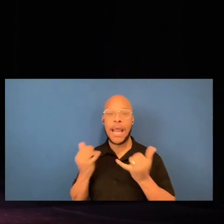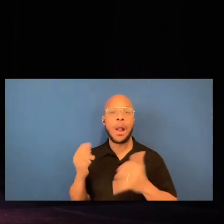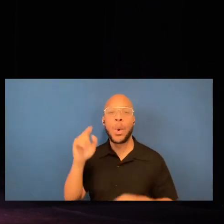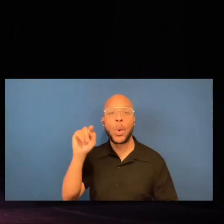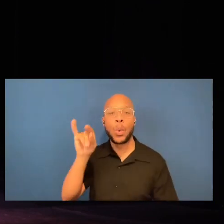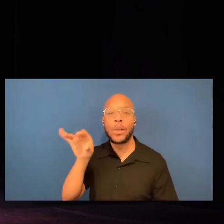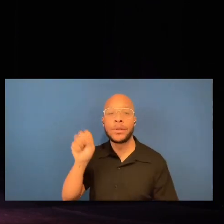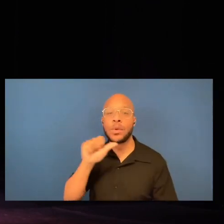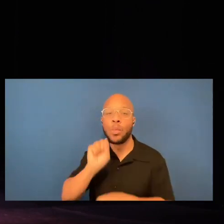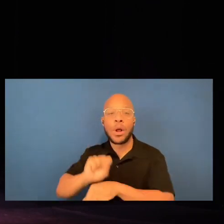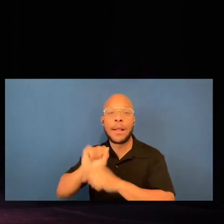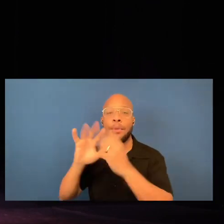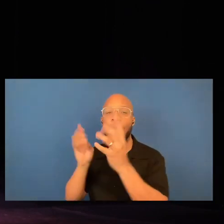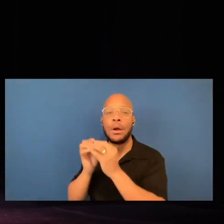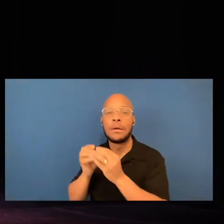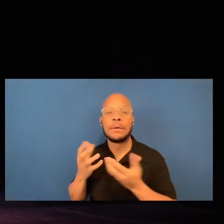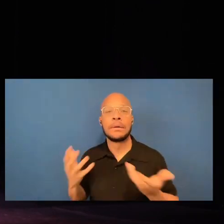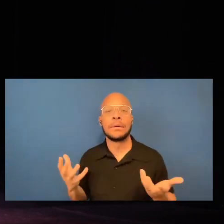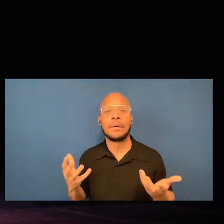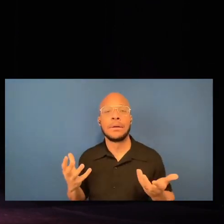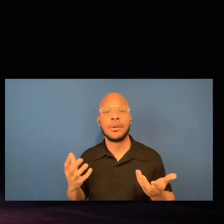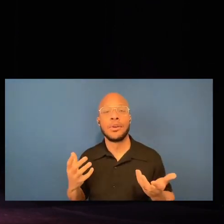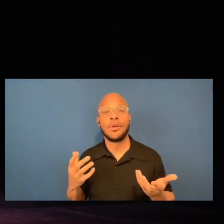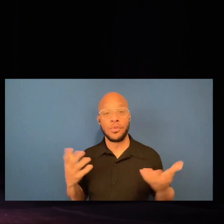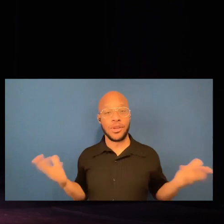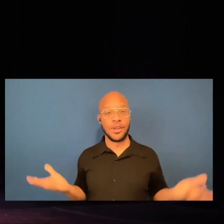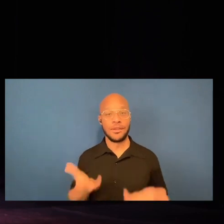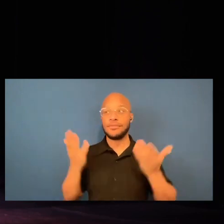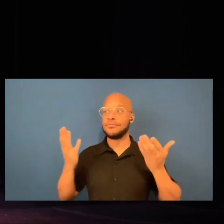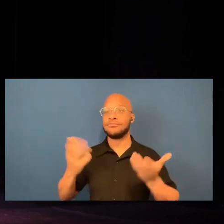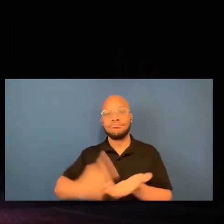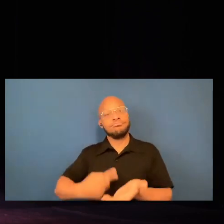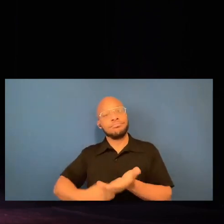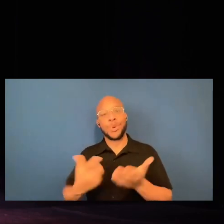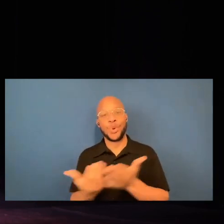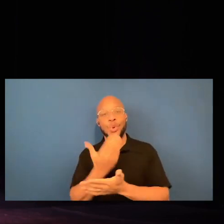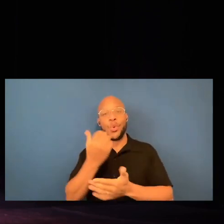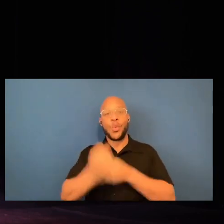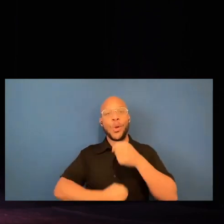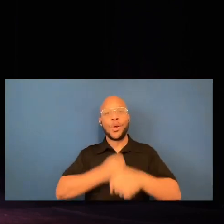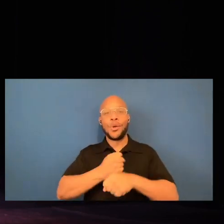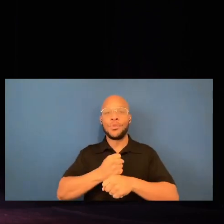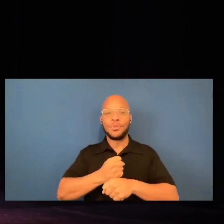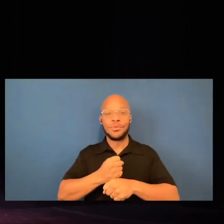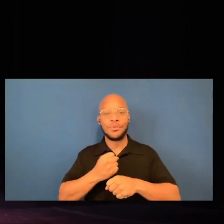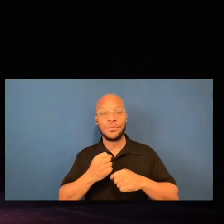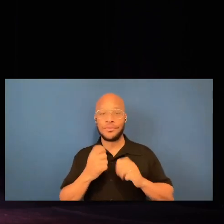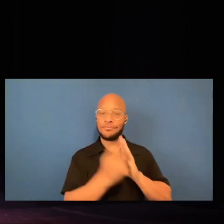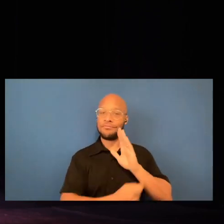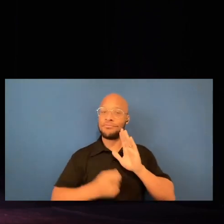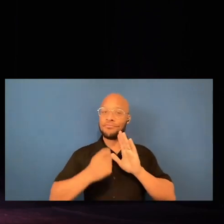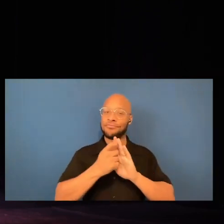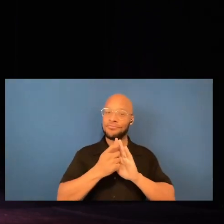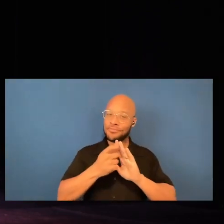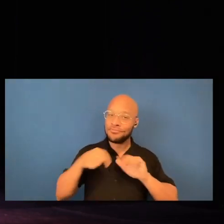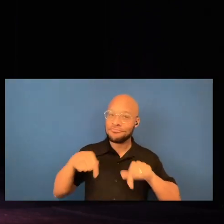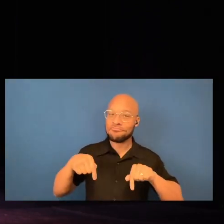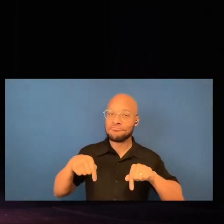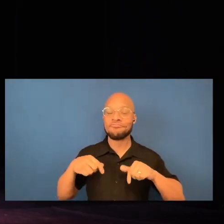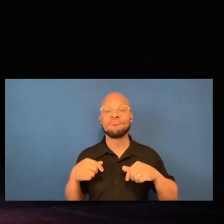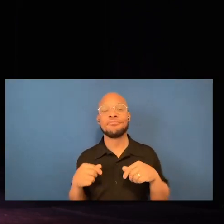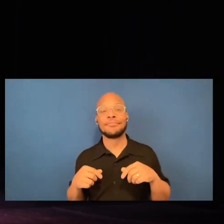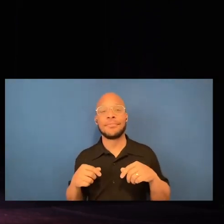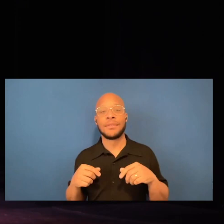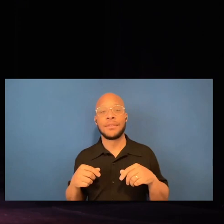we're out here talking about new work, a lot of us, this time of year. And it feels like the house is on